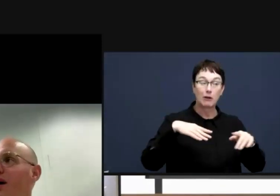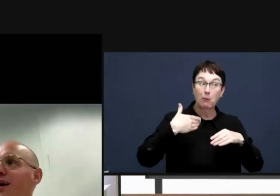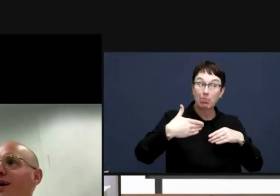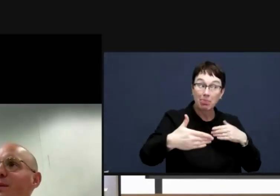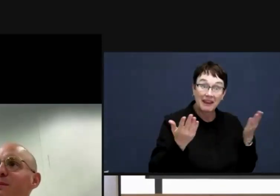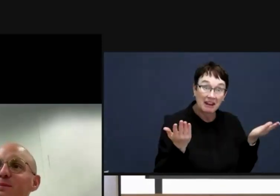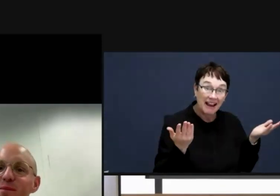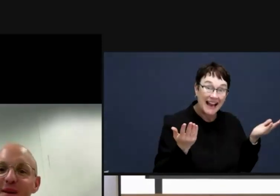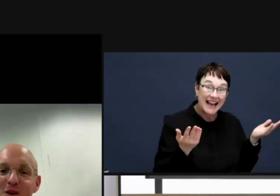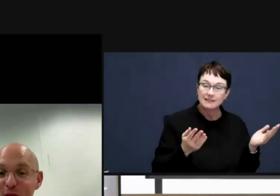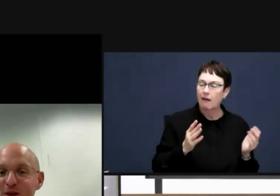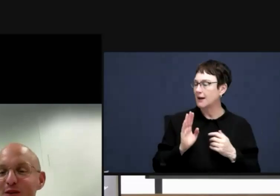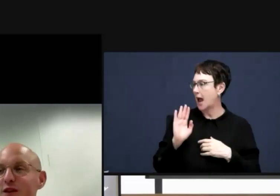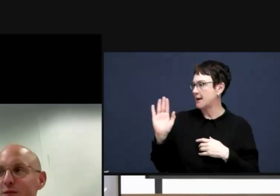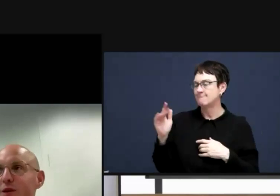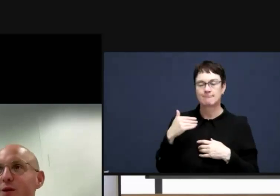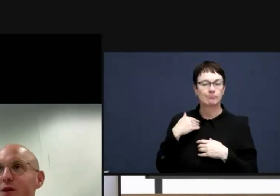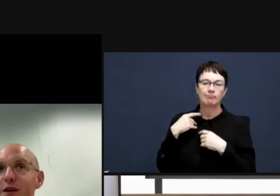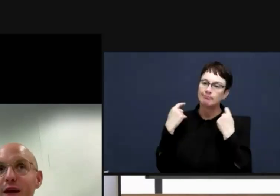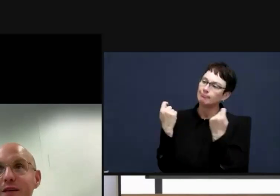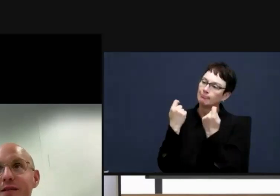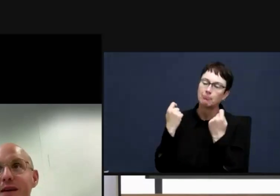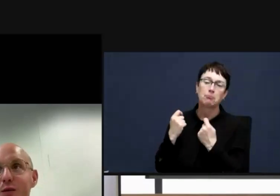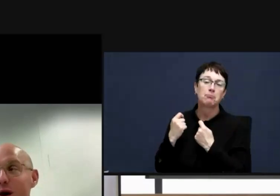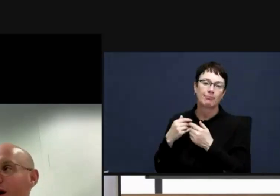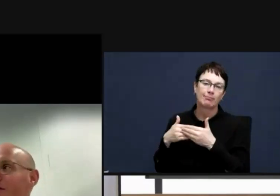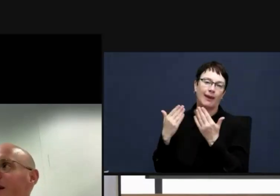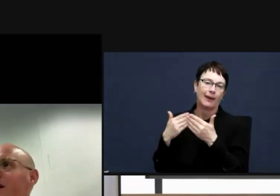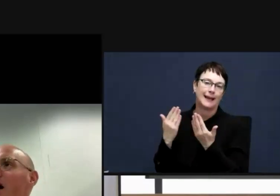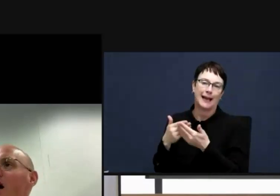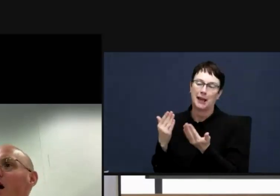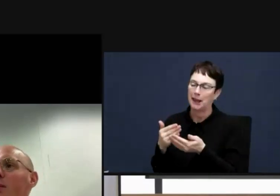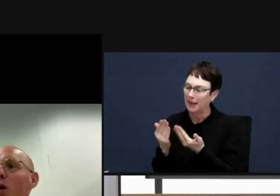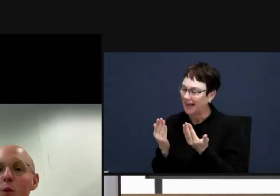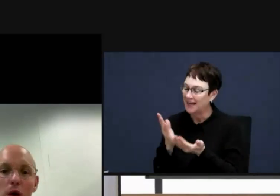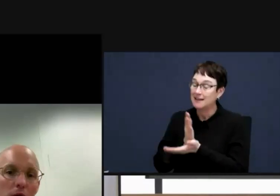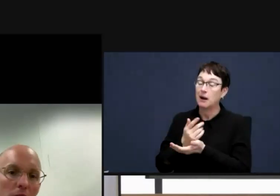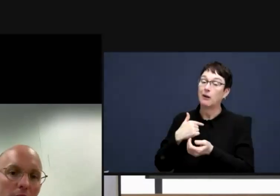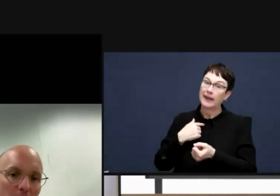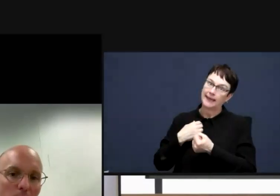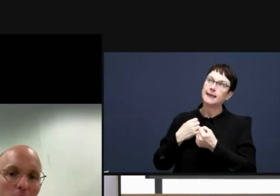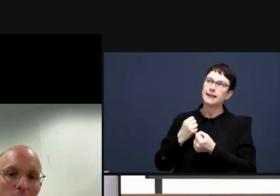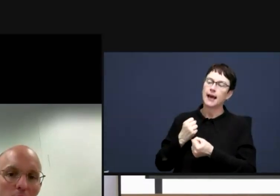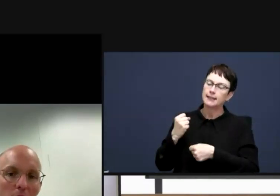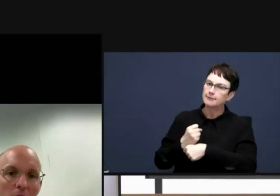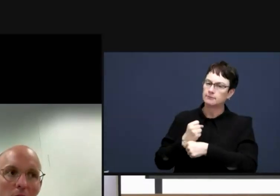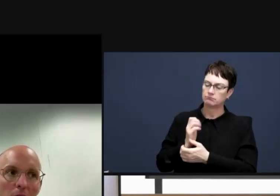every day, but because we're doing the right thing in the right way, I think. But we're